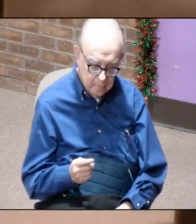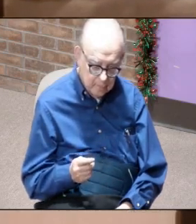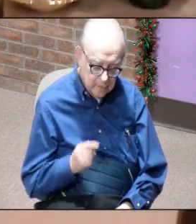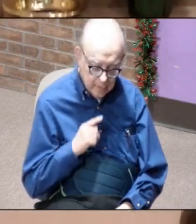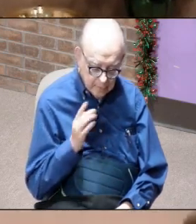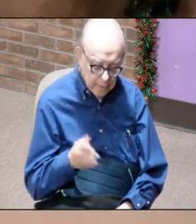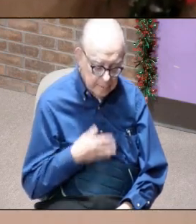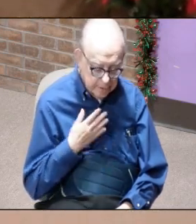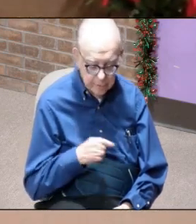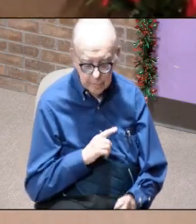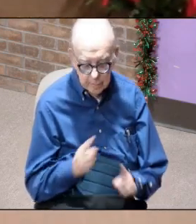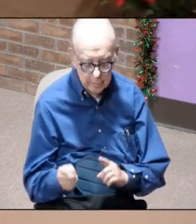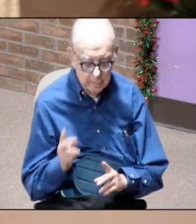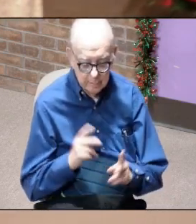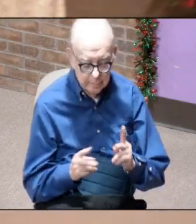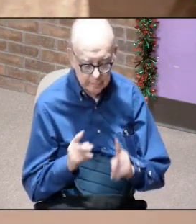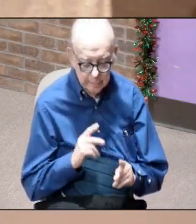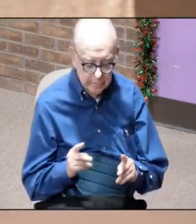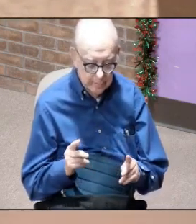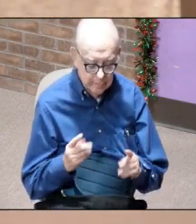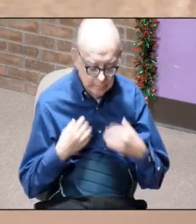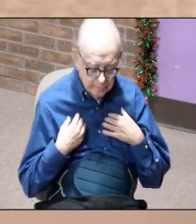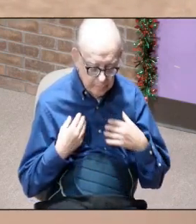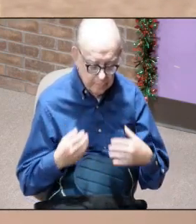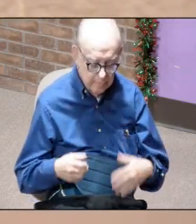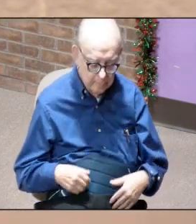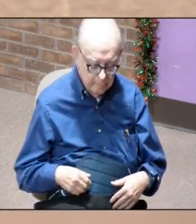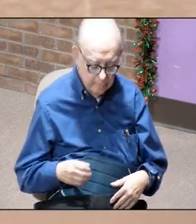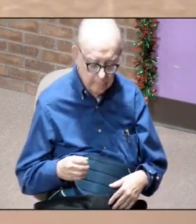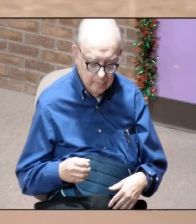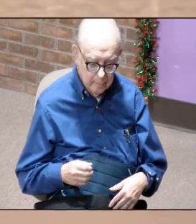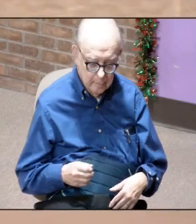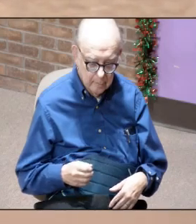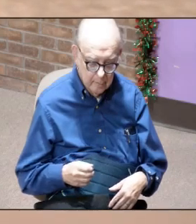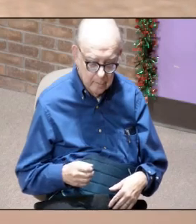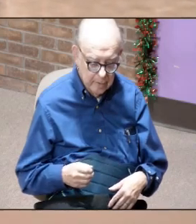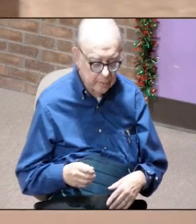joy to people, and he came in with a suit that was circulating air.